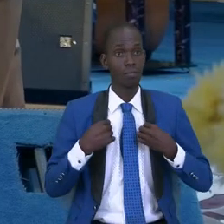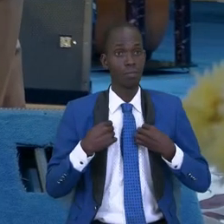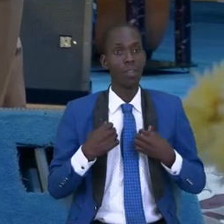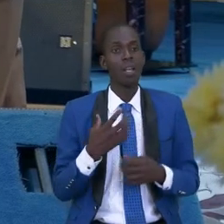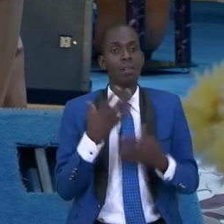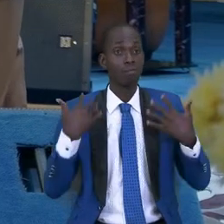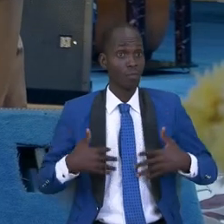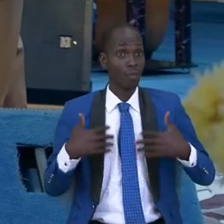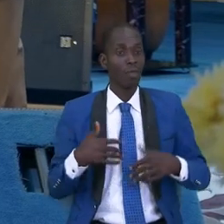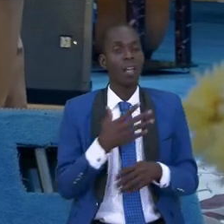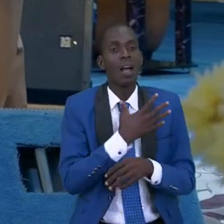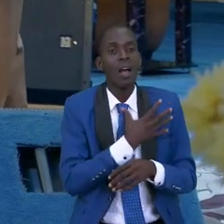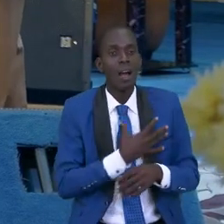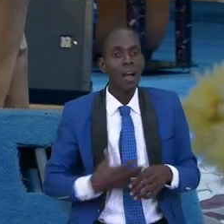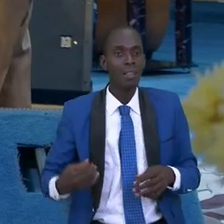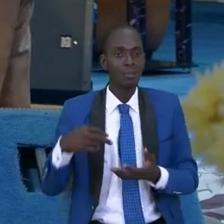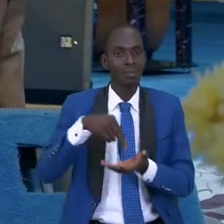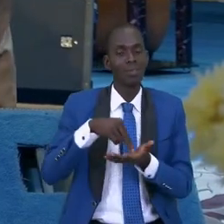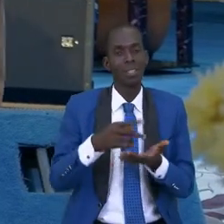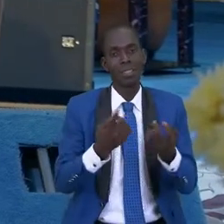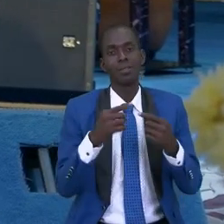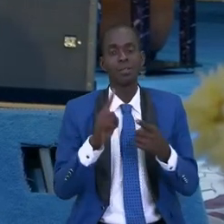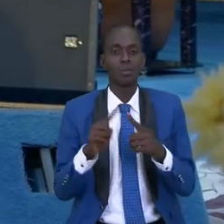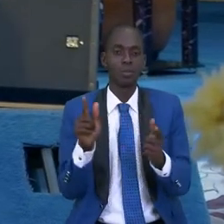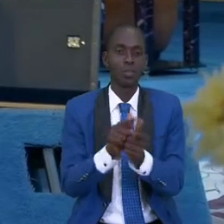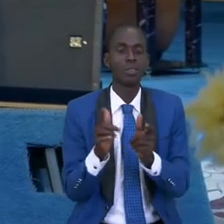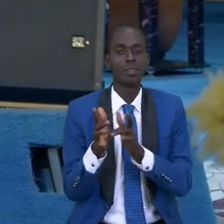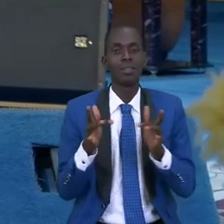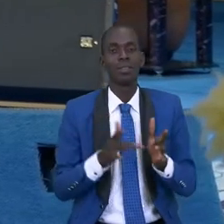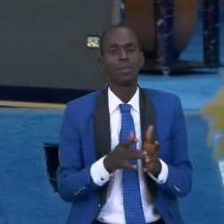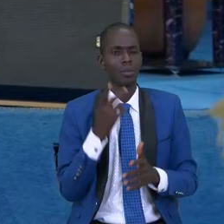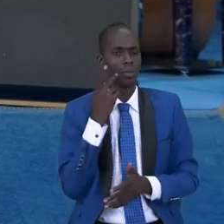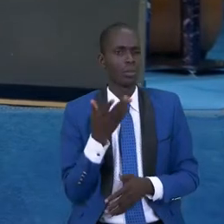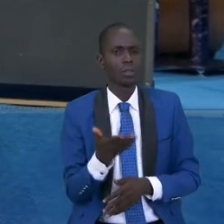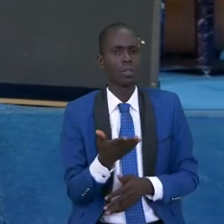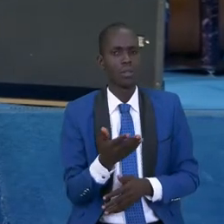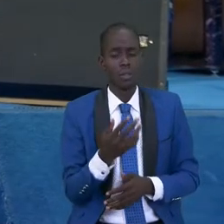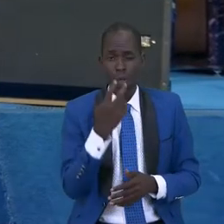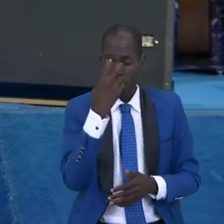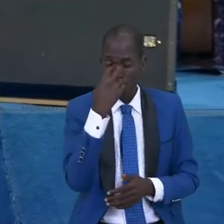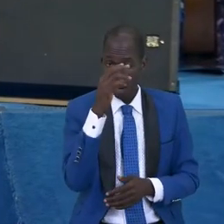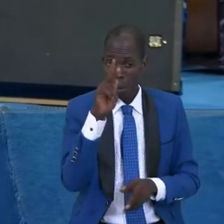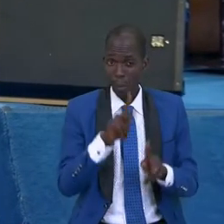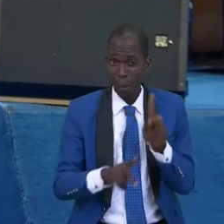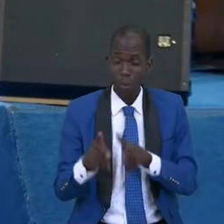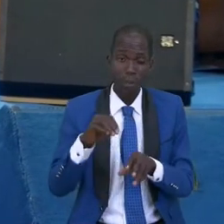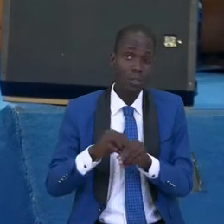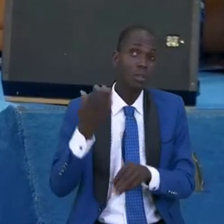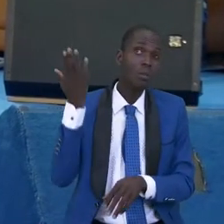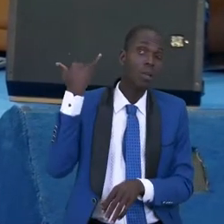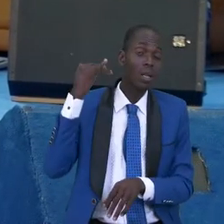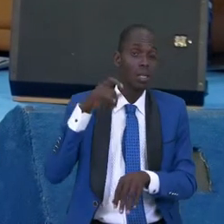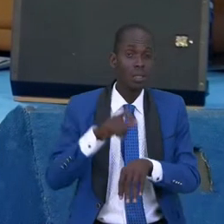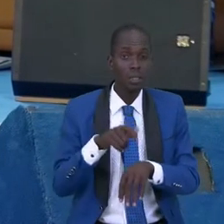and came to Jesus. You see, those blind people those days,